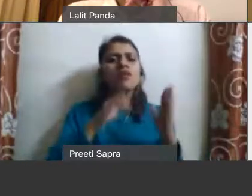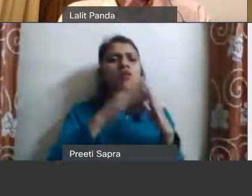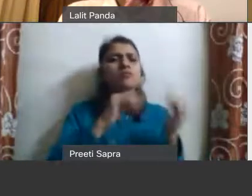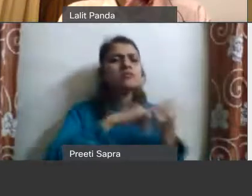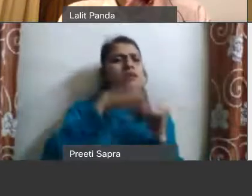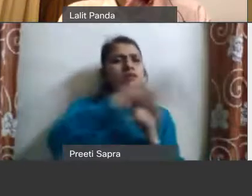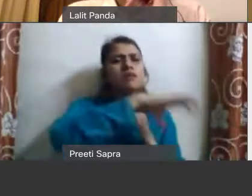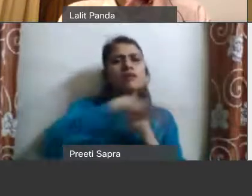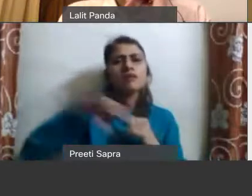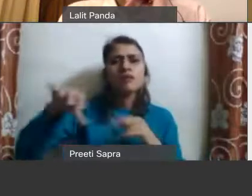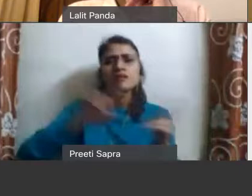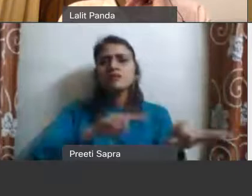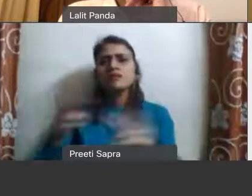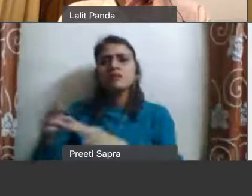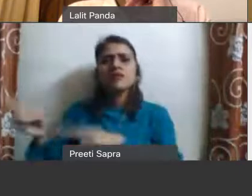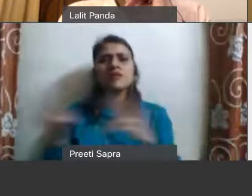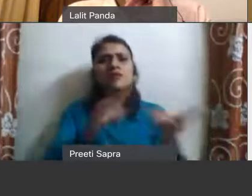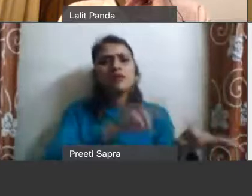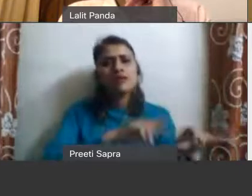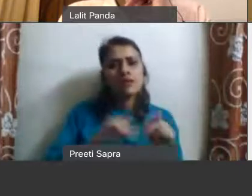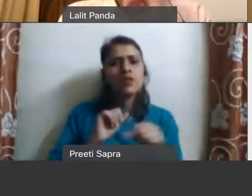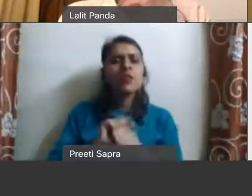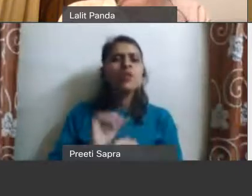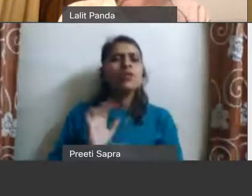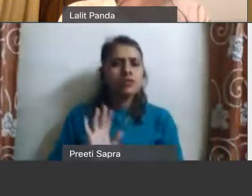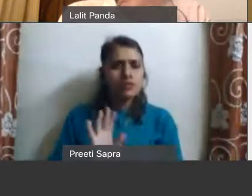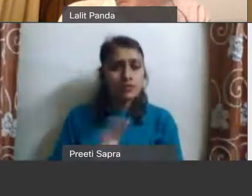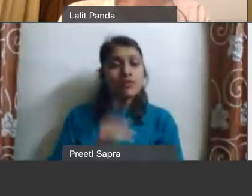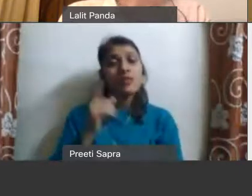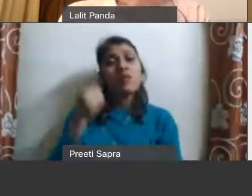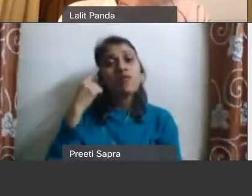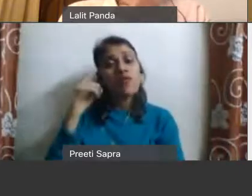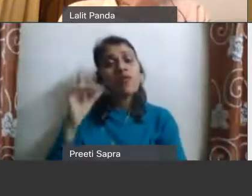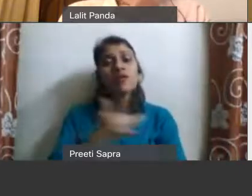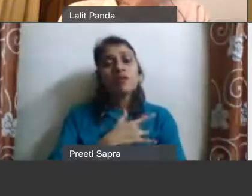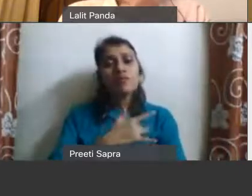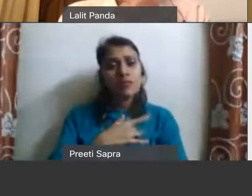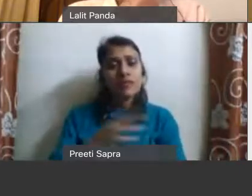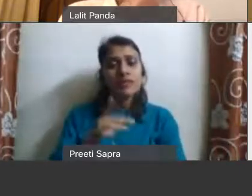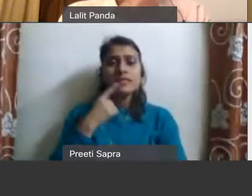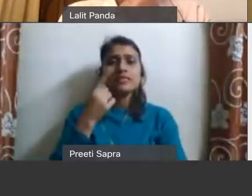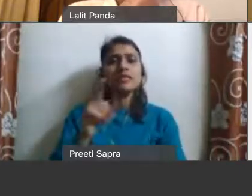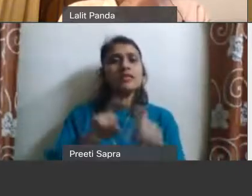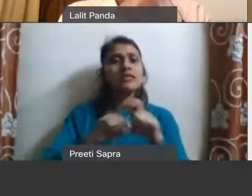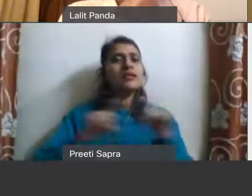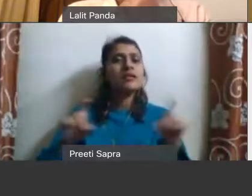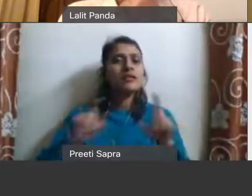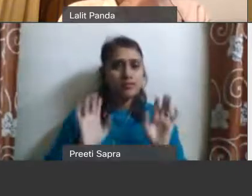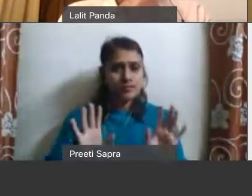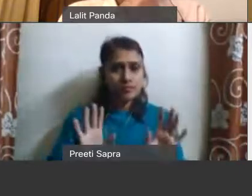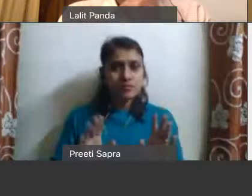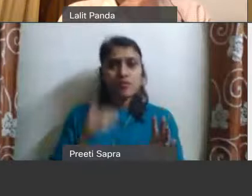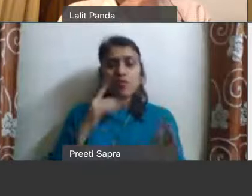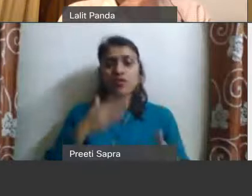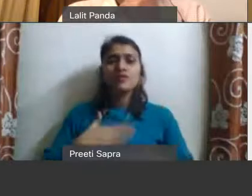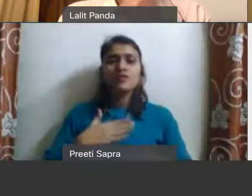and should be made, and which I would endorse. In a preliminary fashion, it can be stated that, say, for instance, Rohingya refugees, they are here because